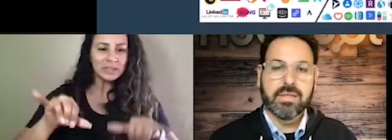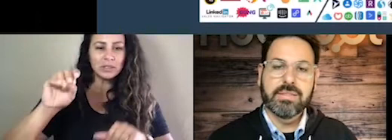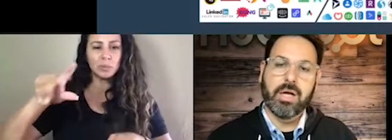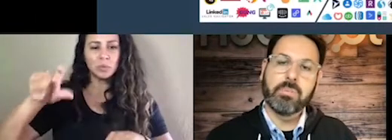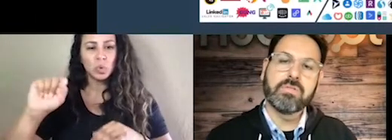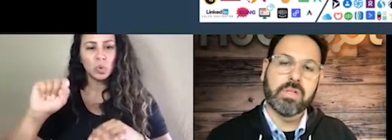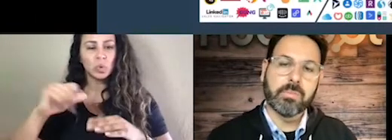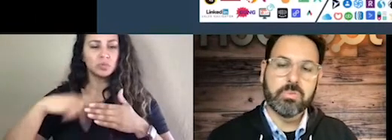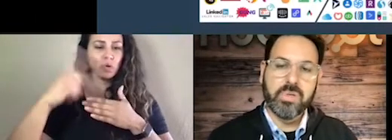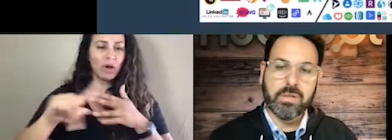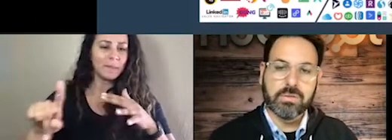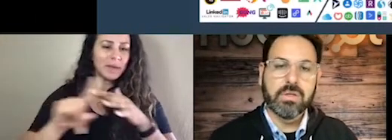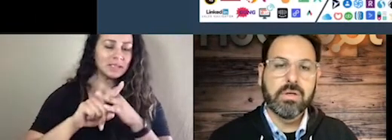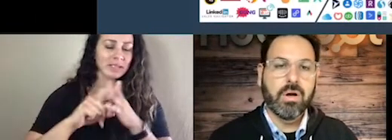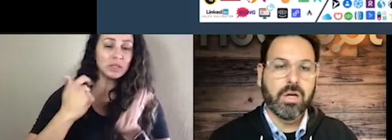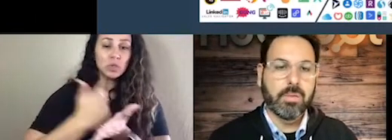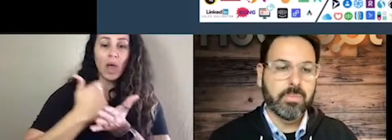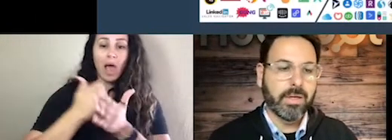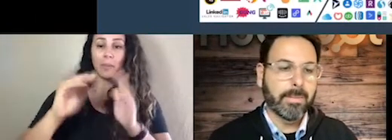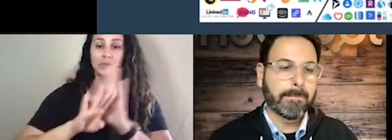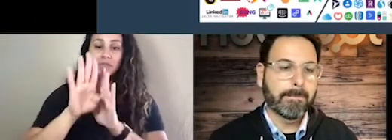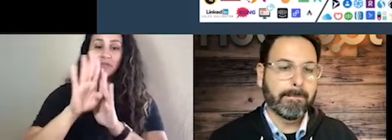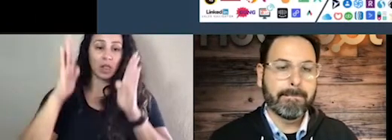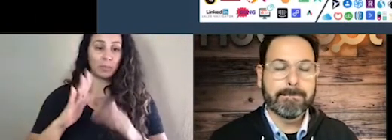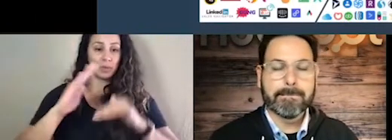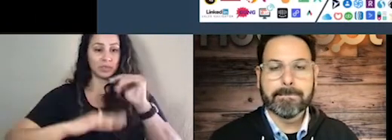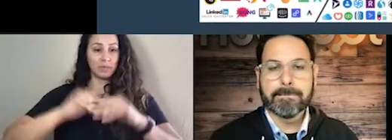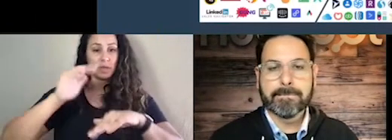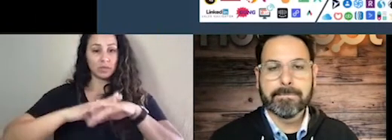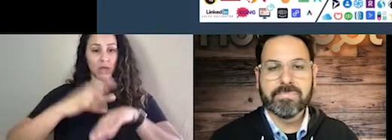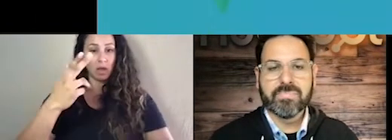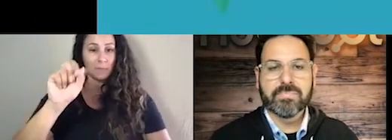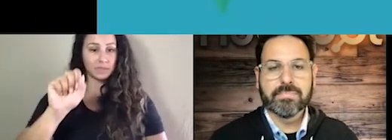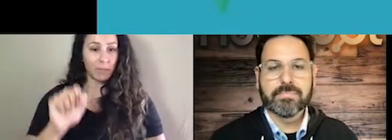exist to help developers build on HubSpot?